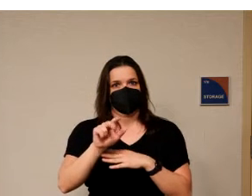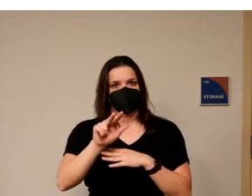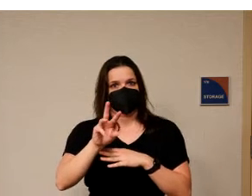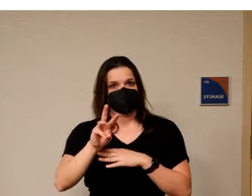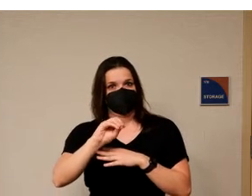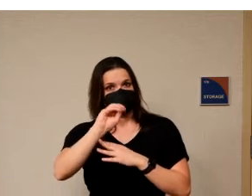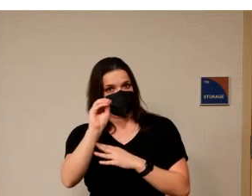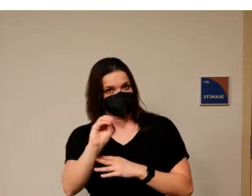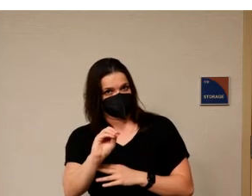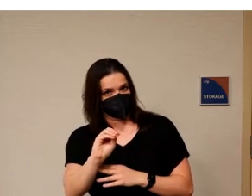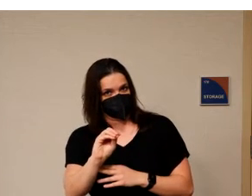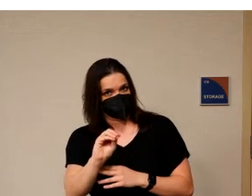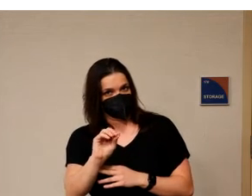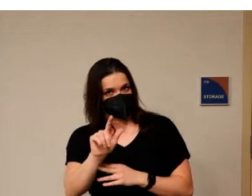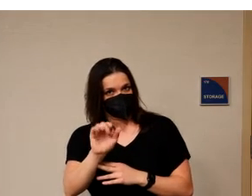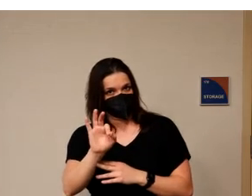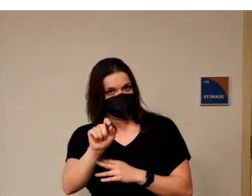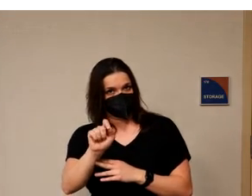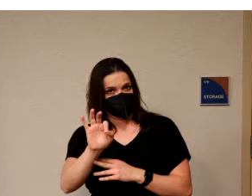1.36%,